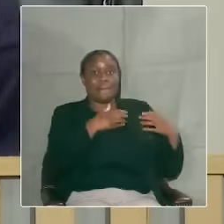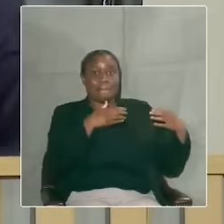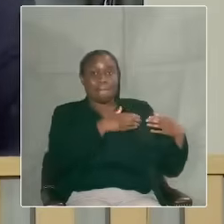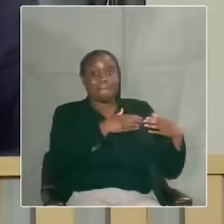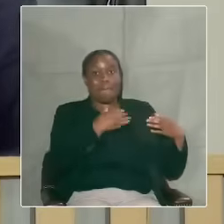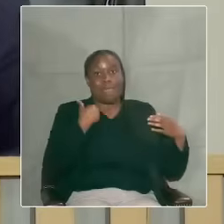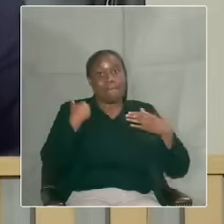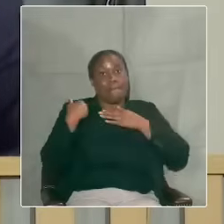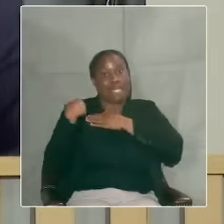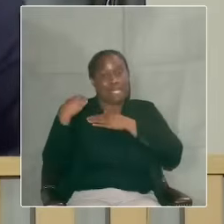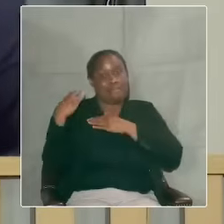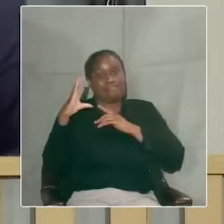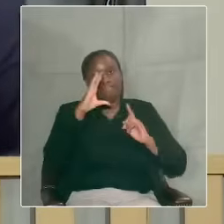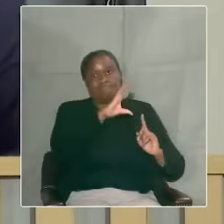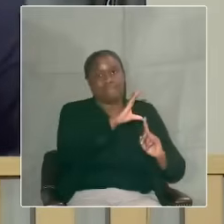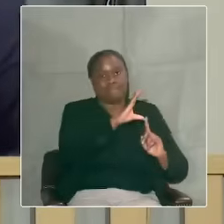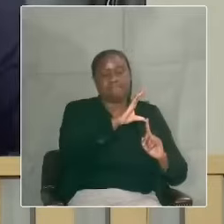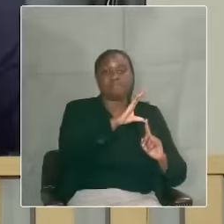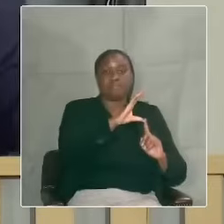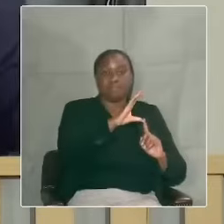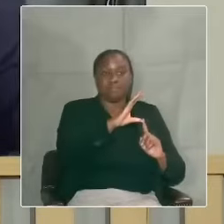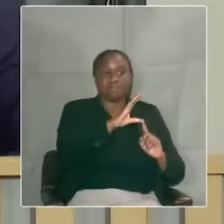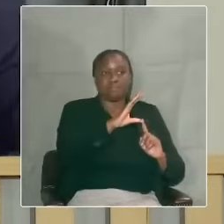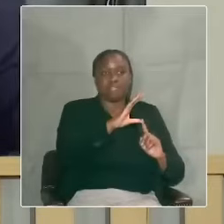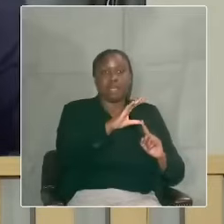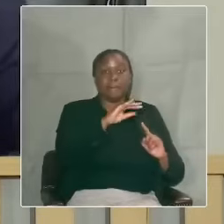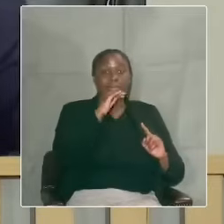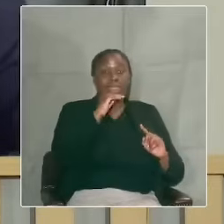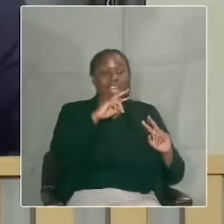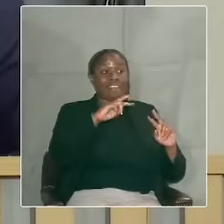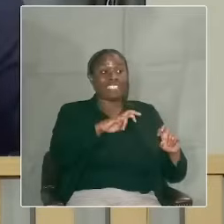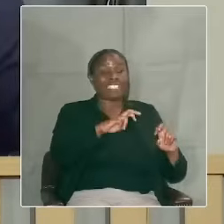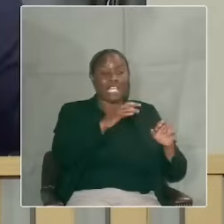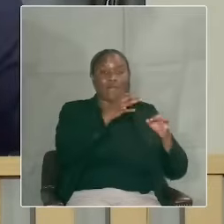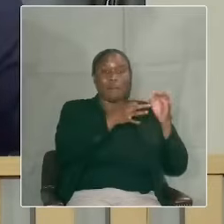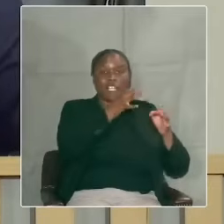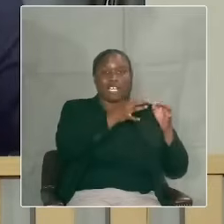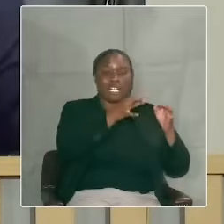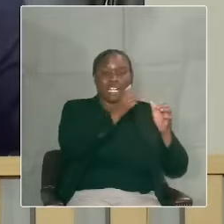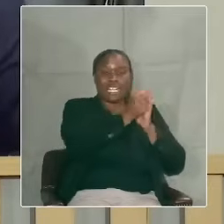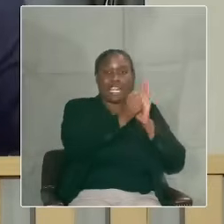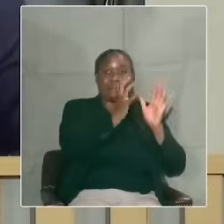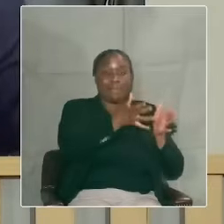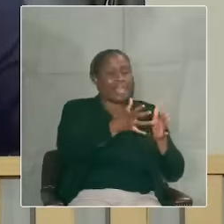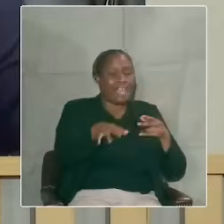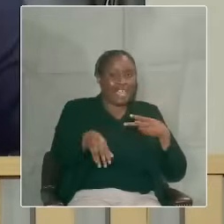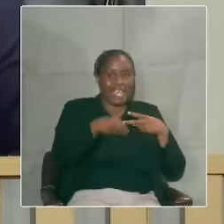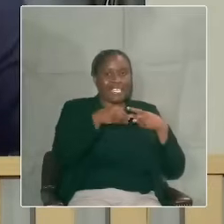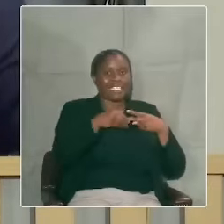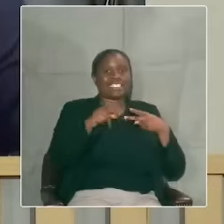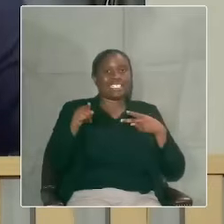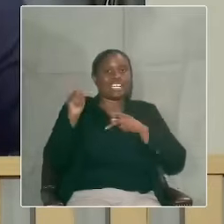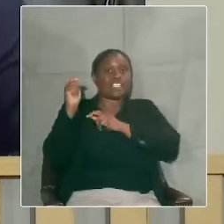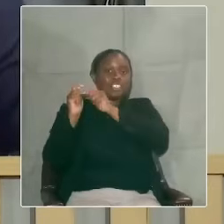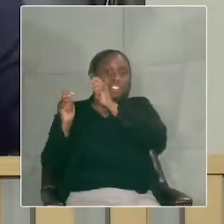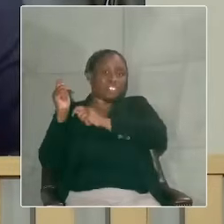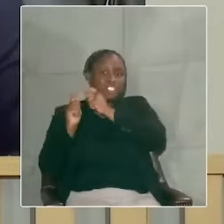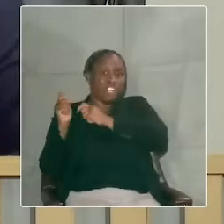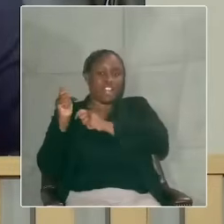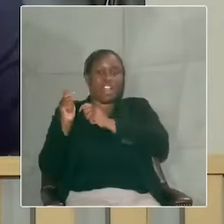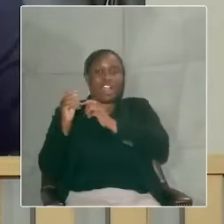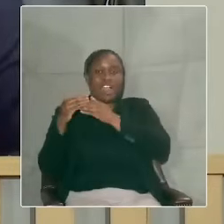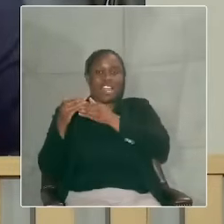task team's mandate be extended to include the investigation and prosecution of cases involving the killings